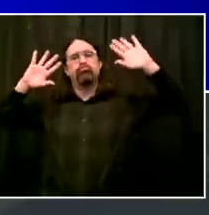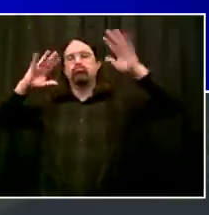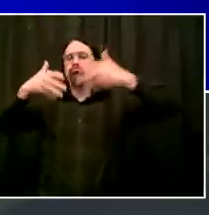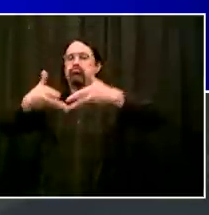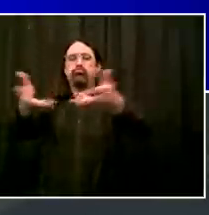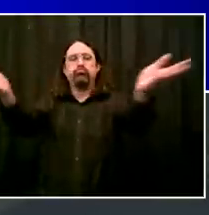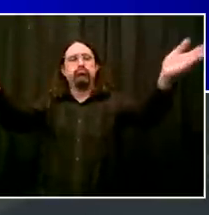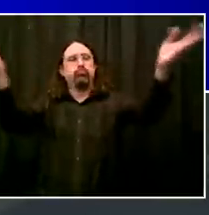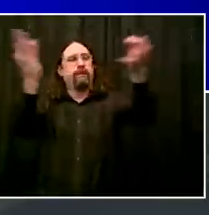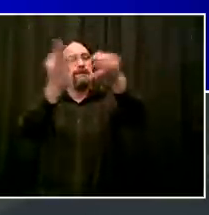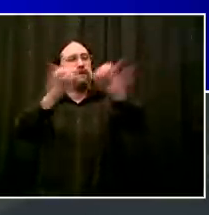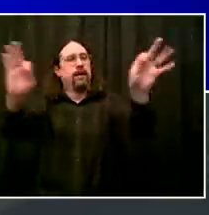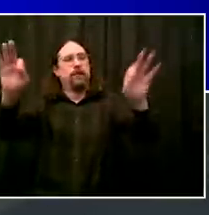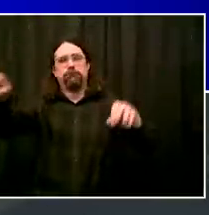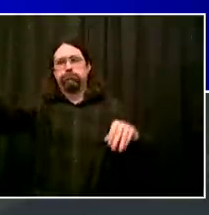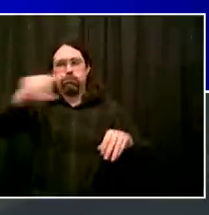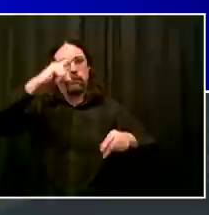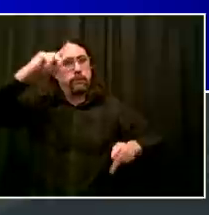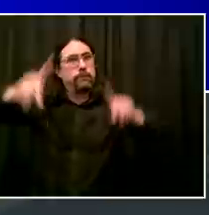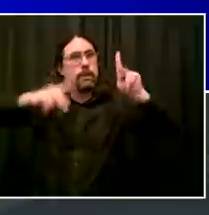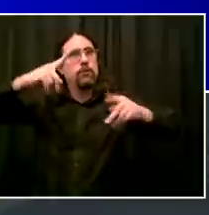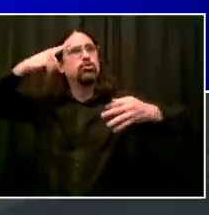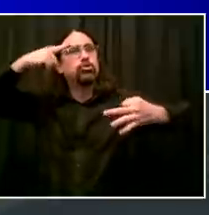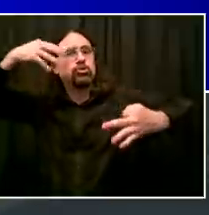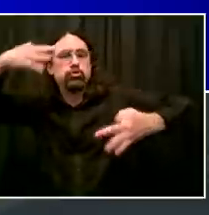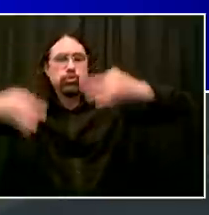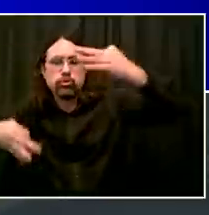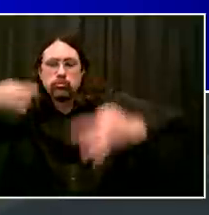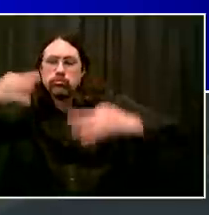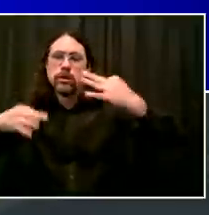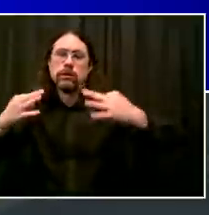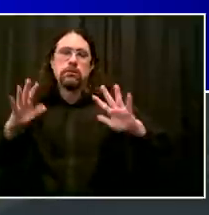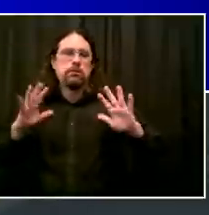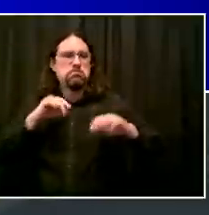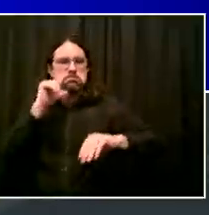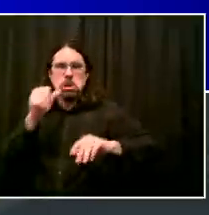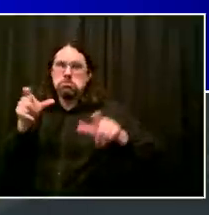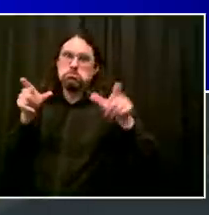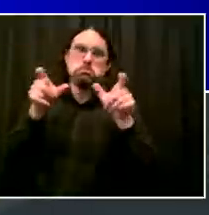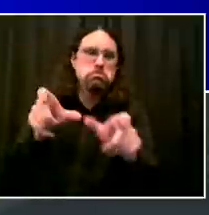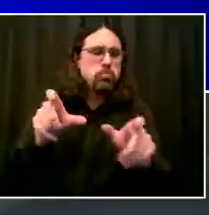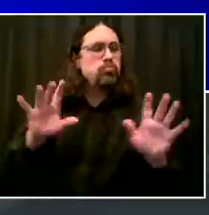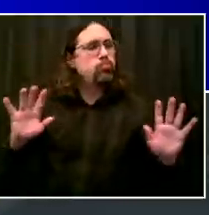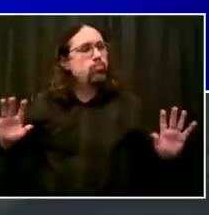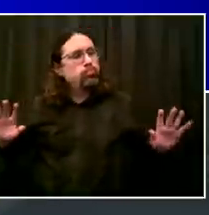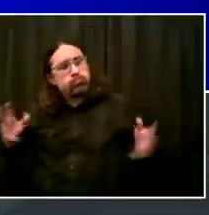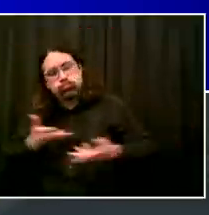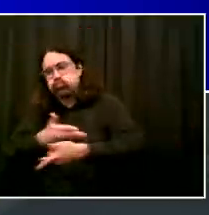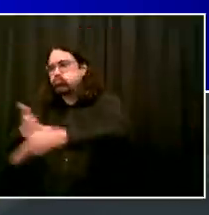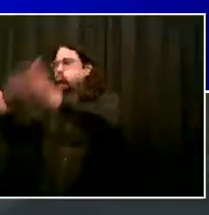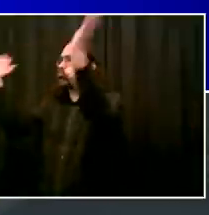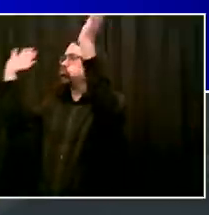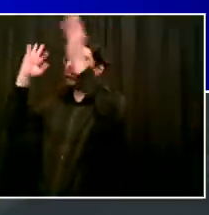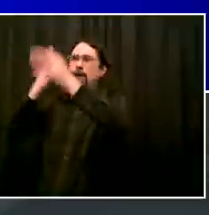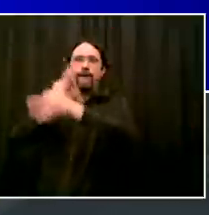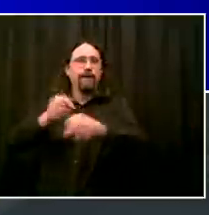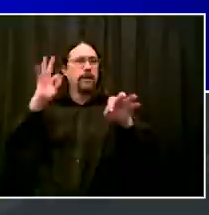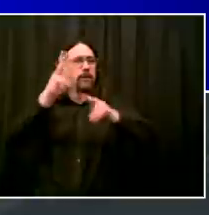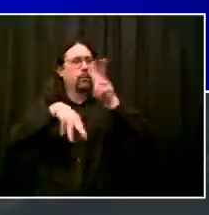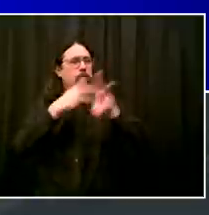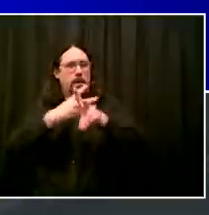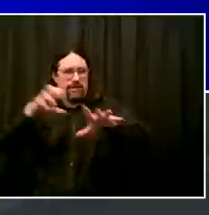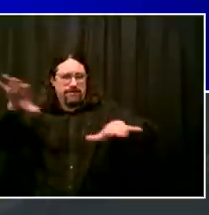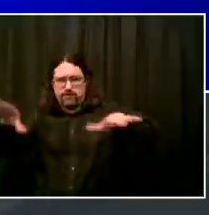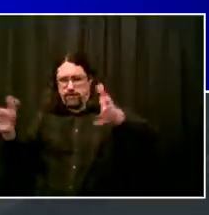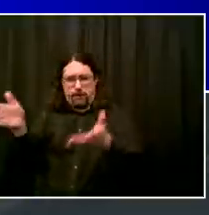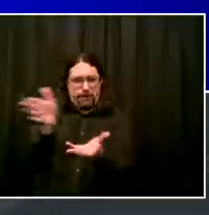all worlds, of course, is when people are bought into something, believe in it, and when the leadership comes from their own community. Enforcement is something we